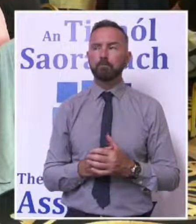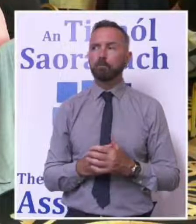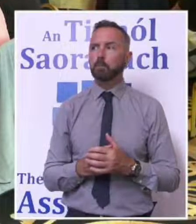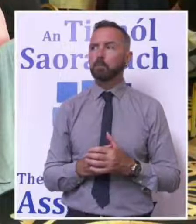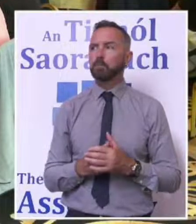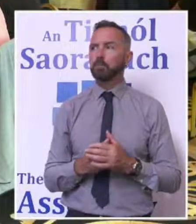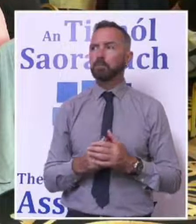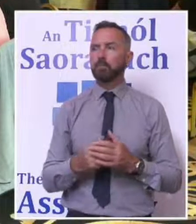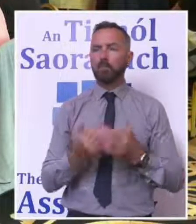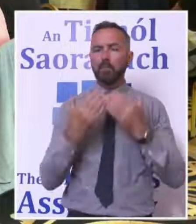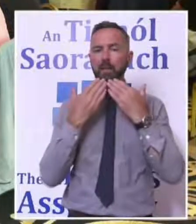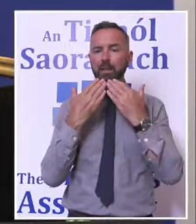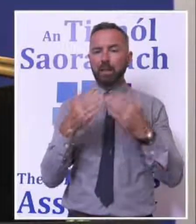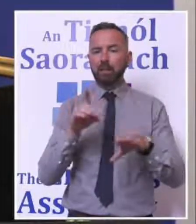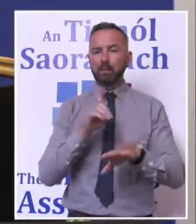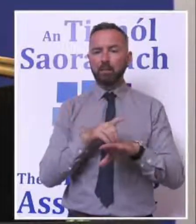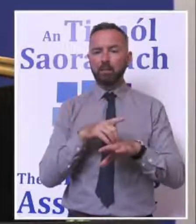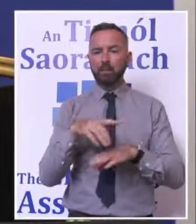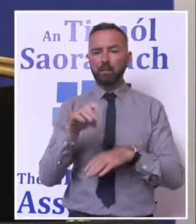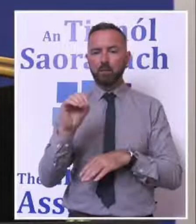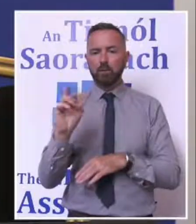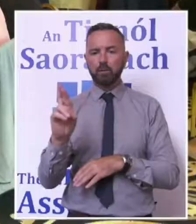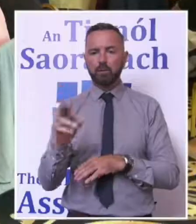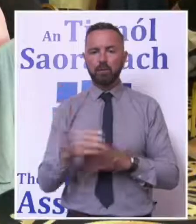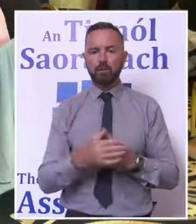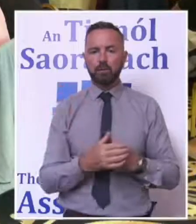Thanks for that, Dr. Reardon. Table 3, please.